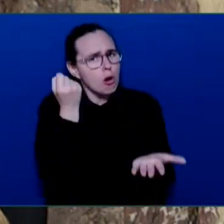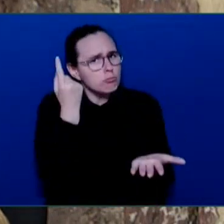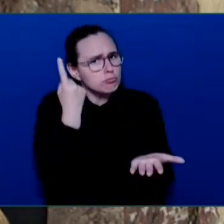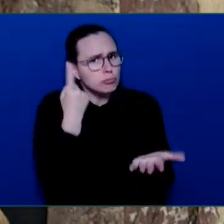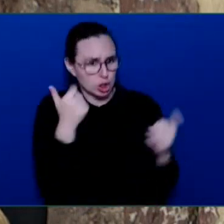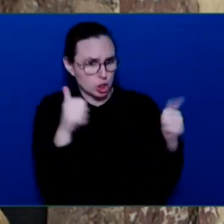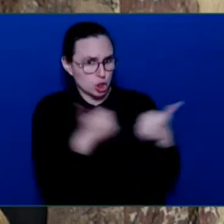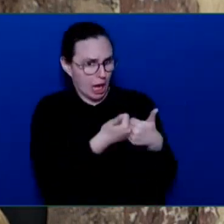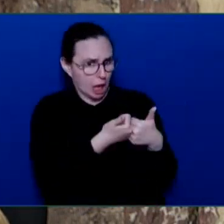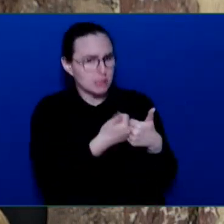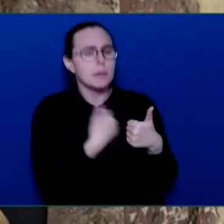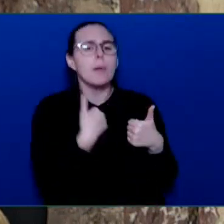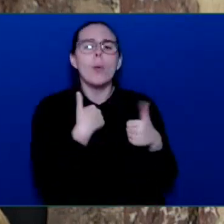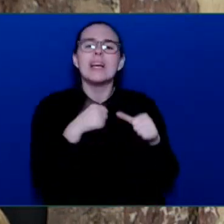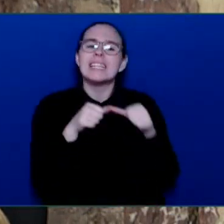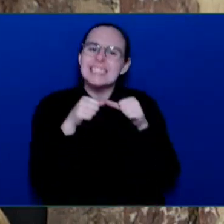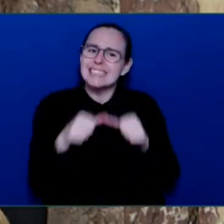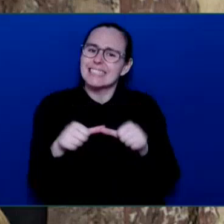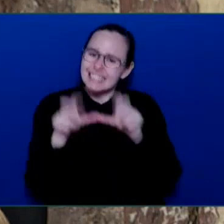Speaker. Honourable Speaker.